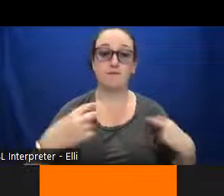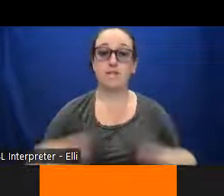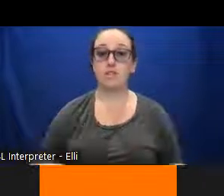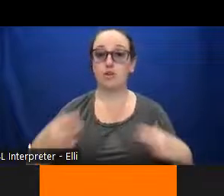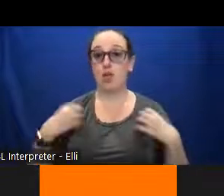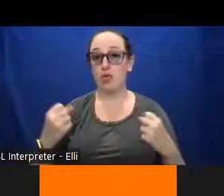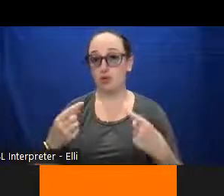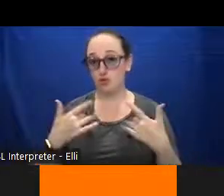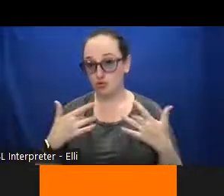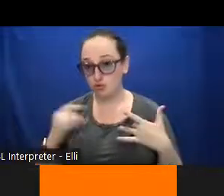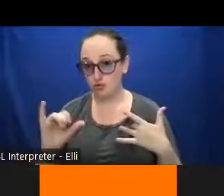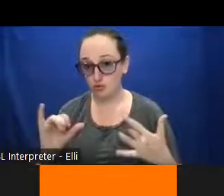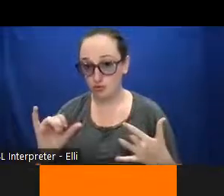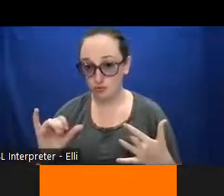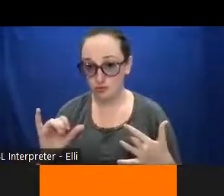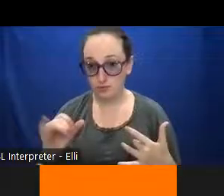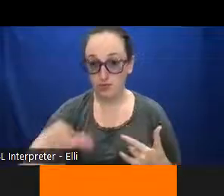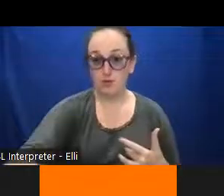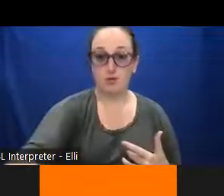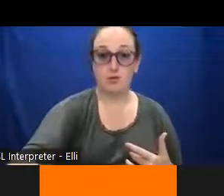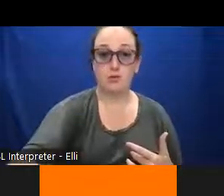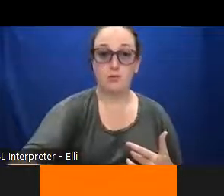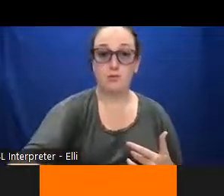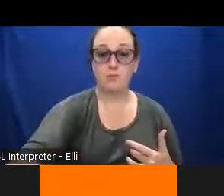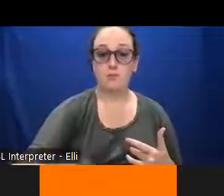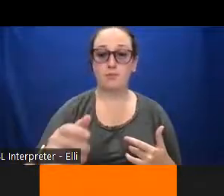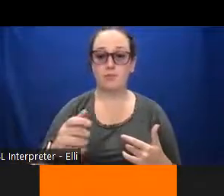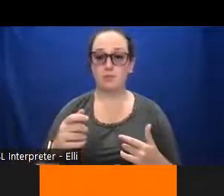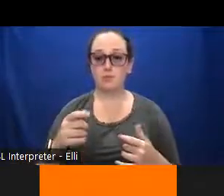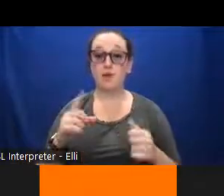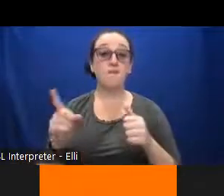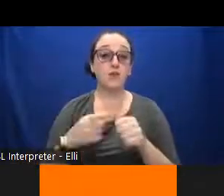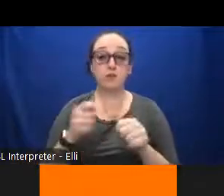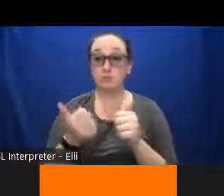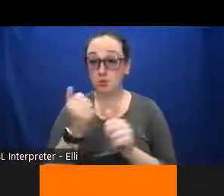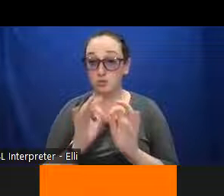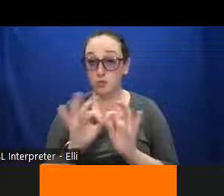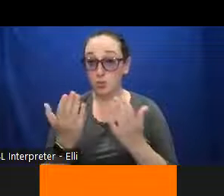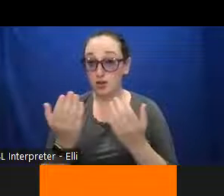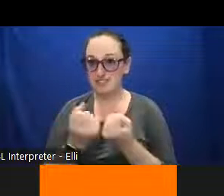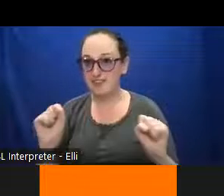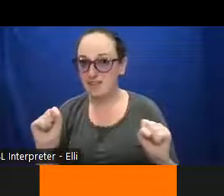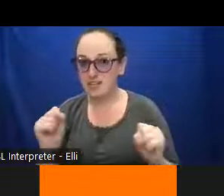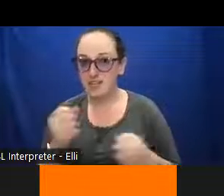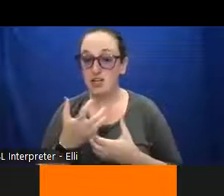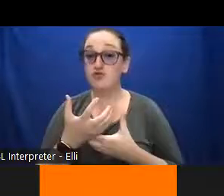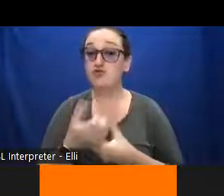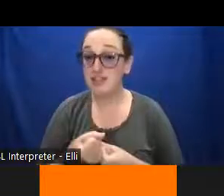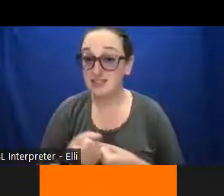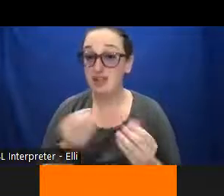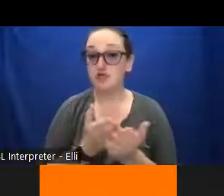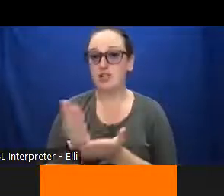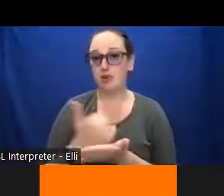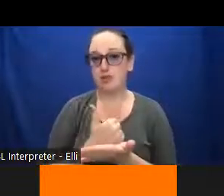is based on 6 key values. First, safety, trustworthiness and